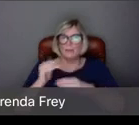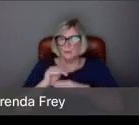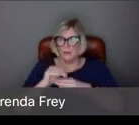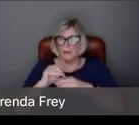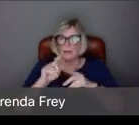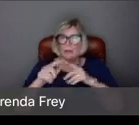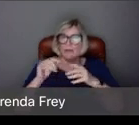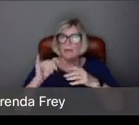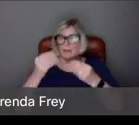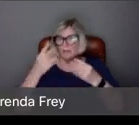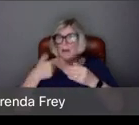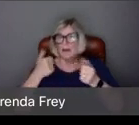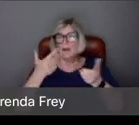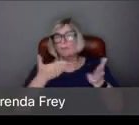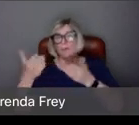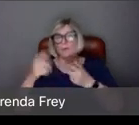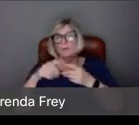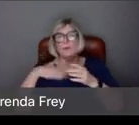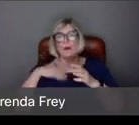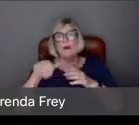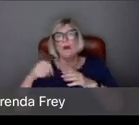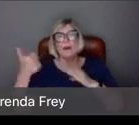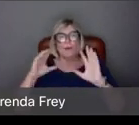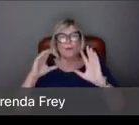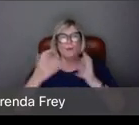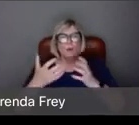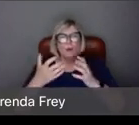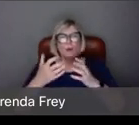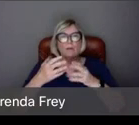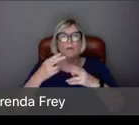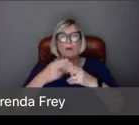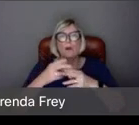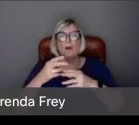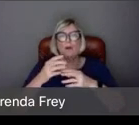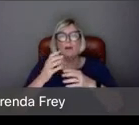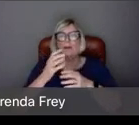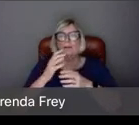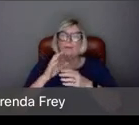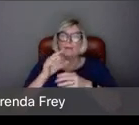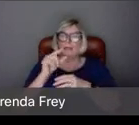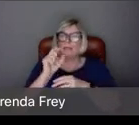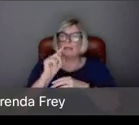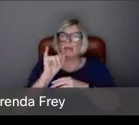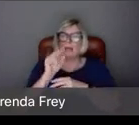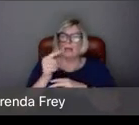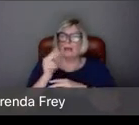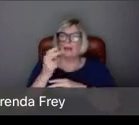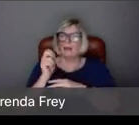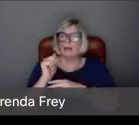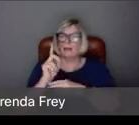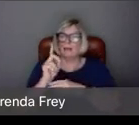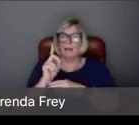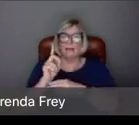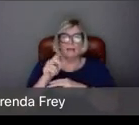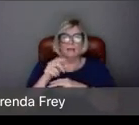it's information I can take back to my other group. It's called Getting Ahead. And there's incentives,